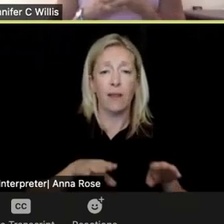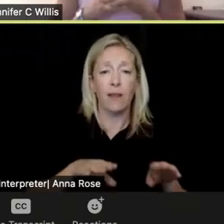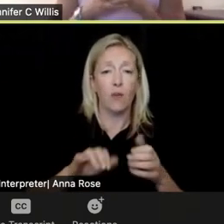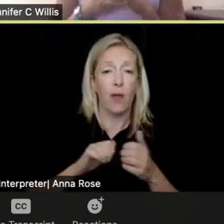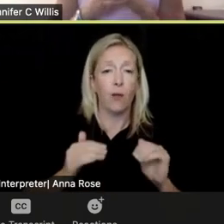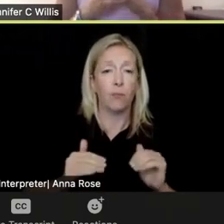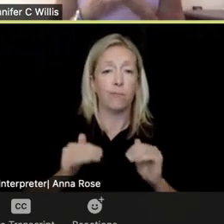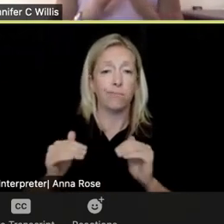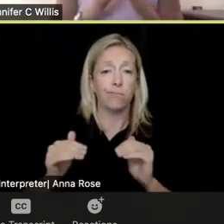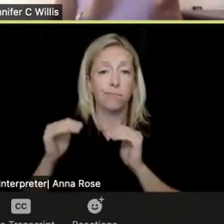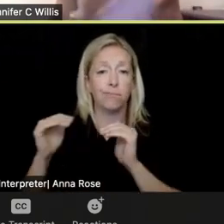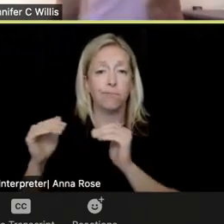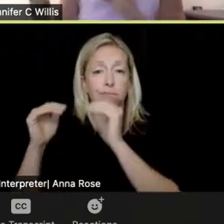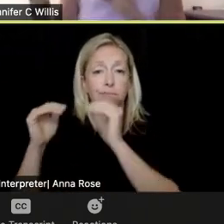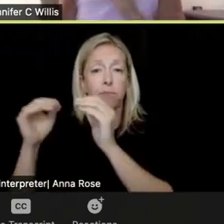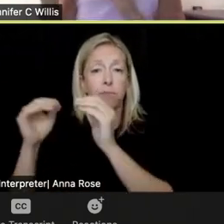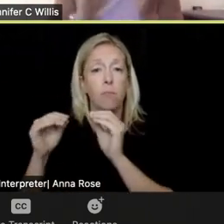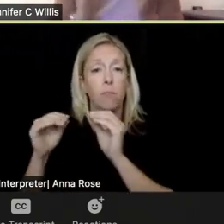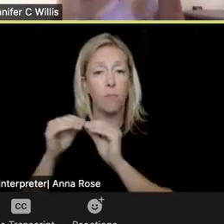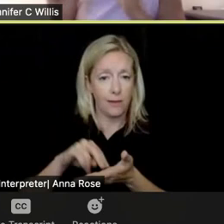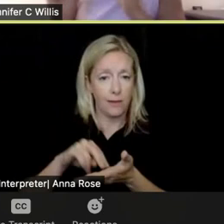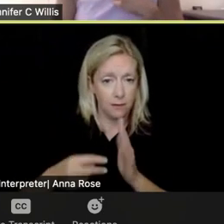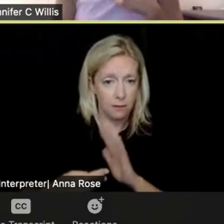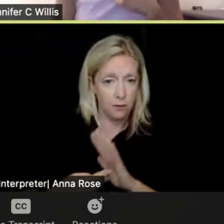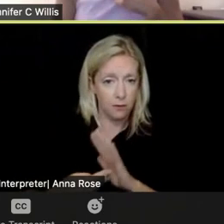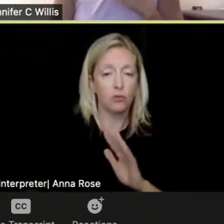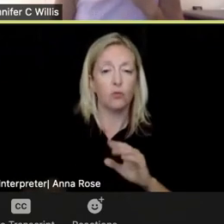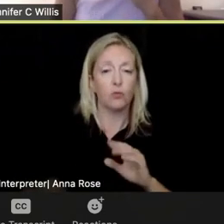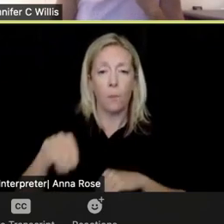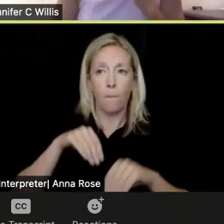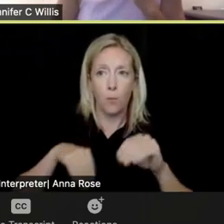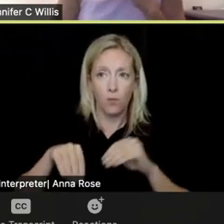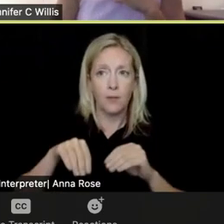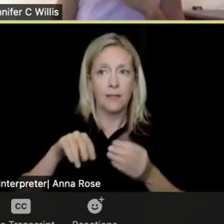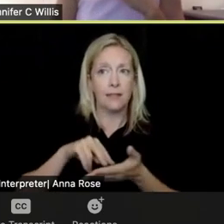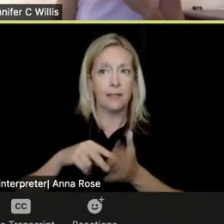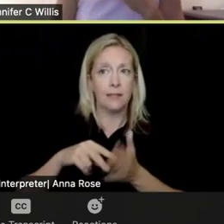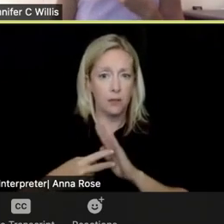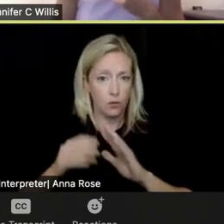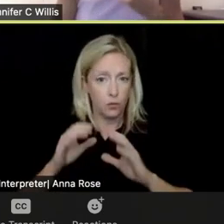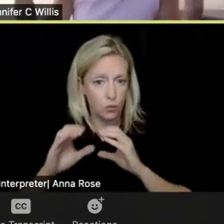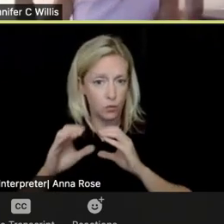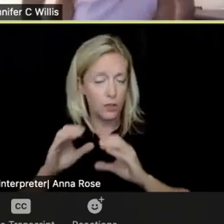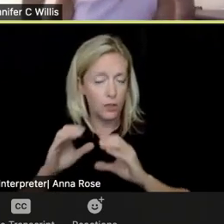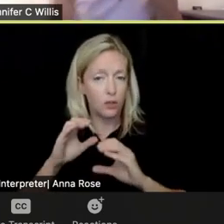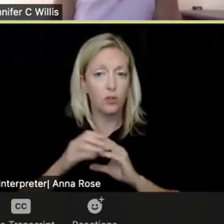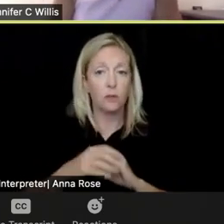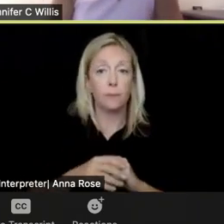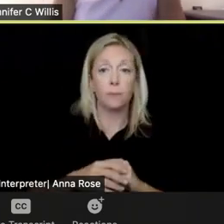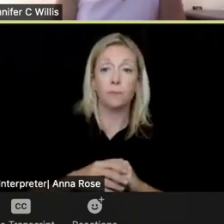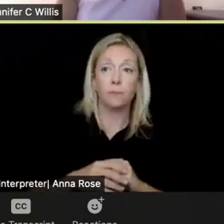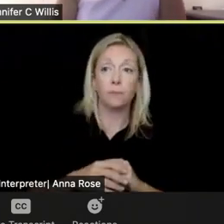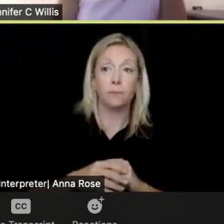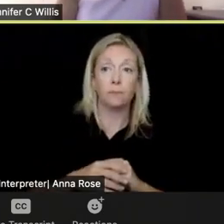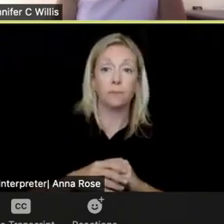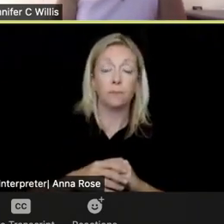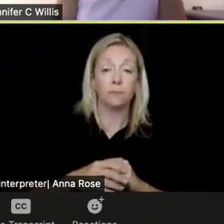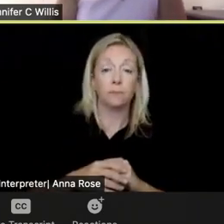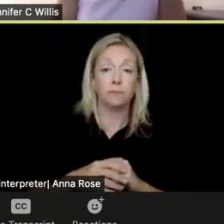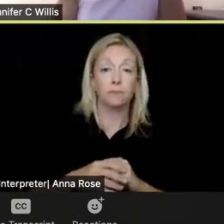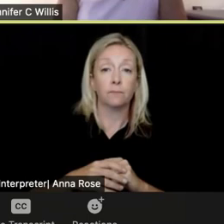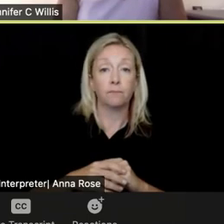behaviors to some more intentional movements, intentional behaviors? The adult needs to interpret that movement.